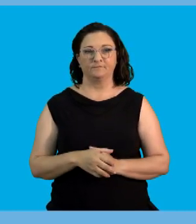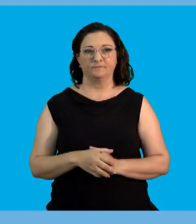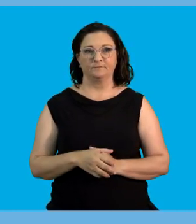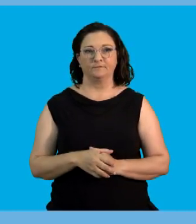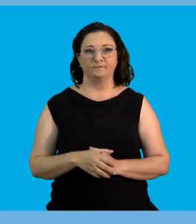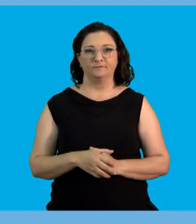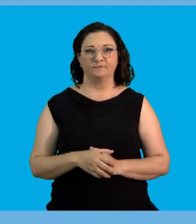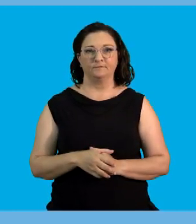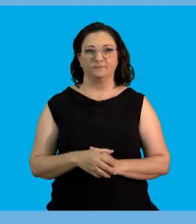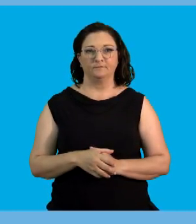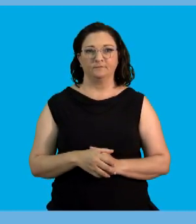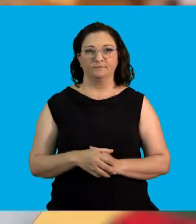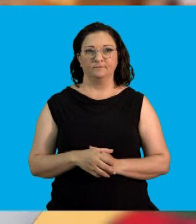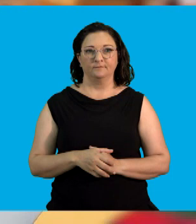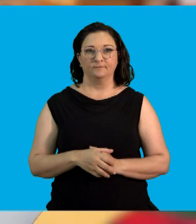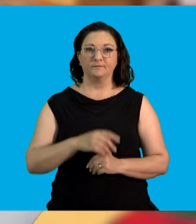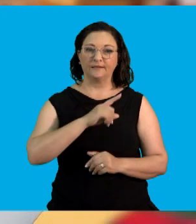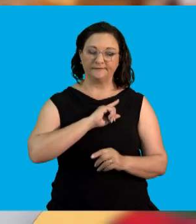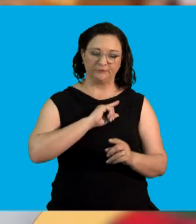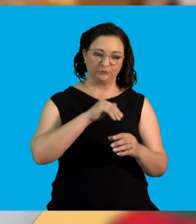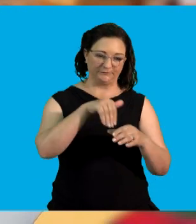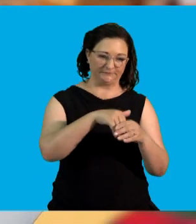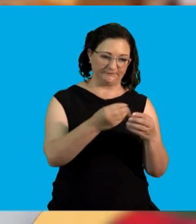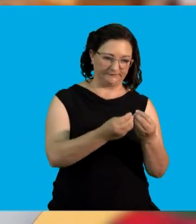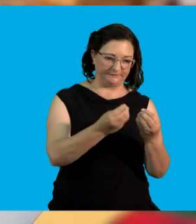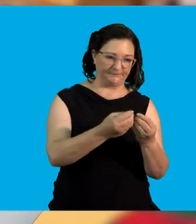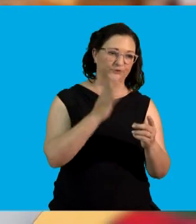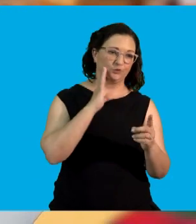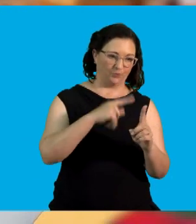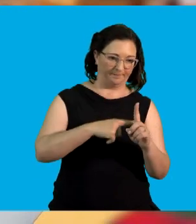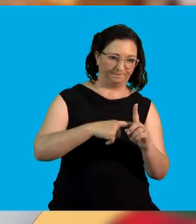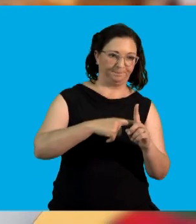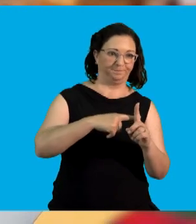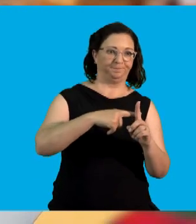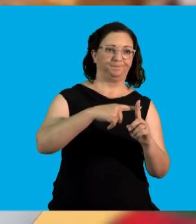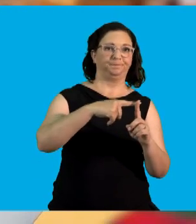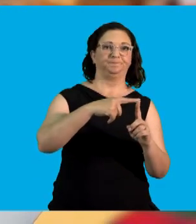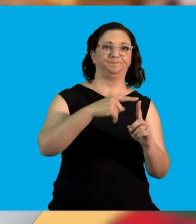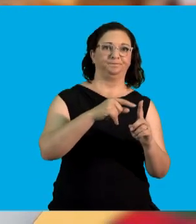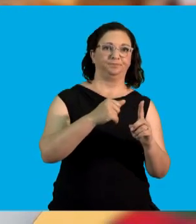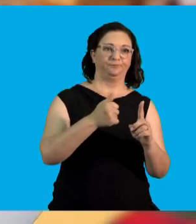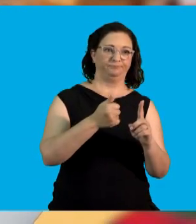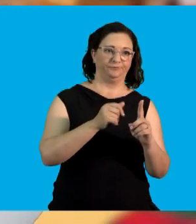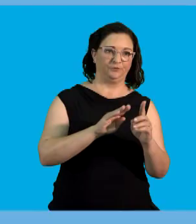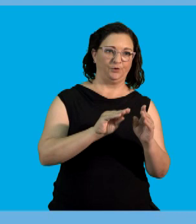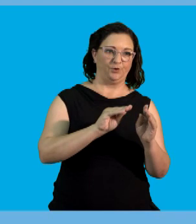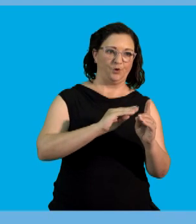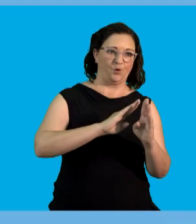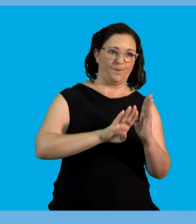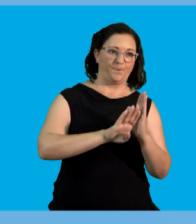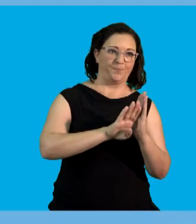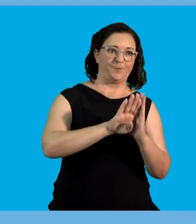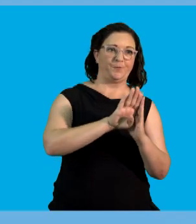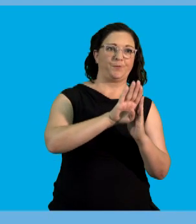we increase temperature on it, then the particles making up that matter will increase in terms of motion. Yeah? And then now,